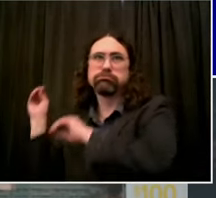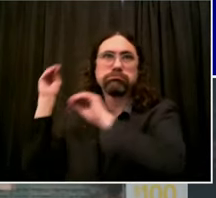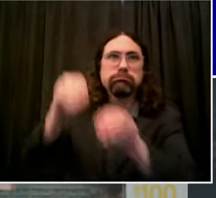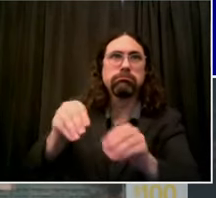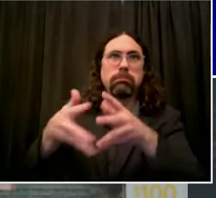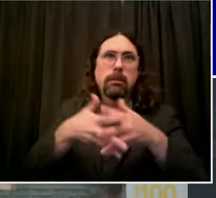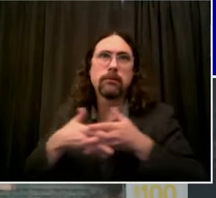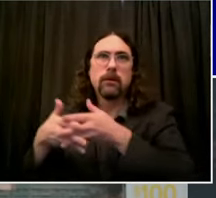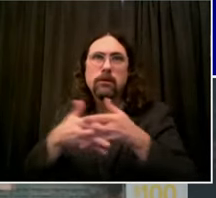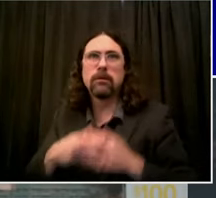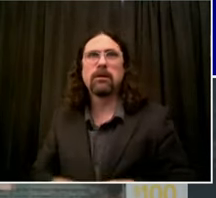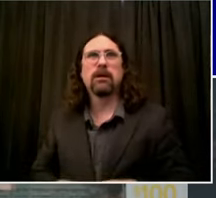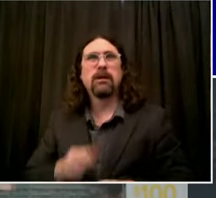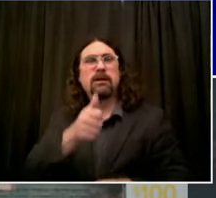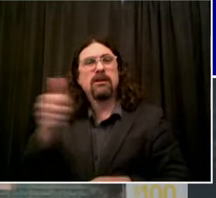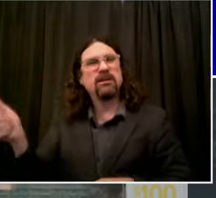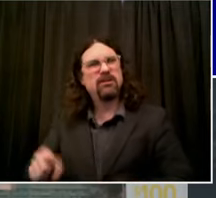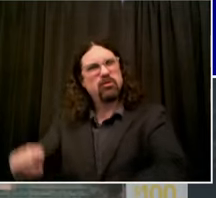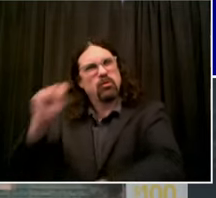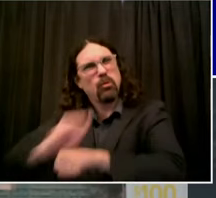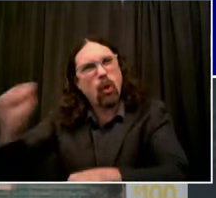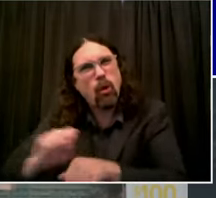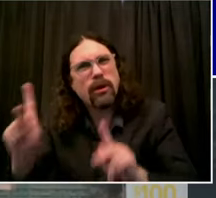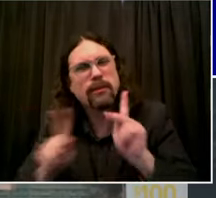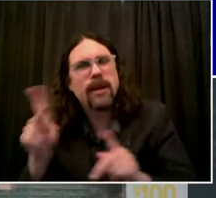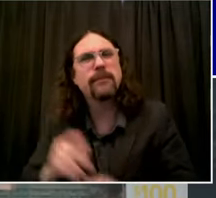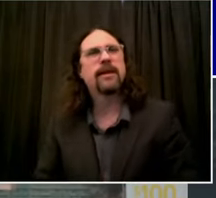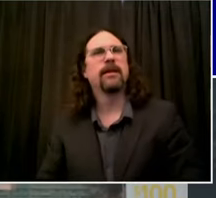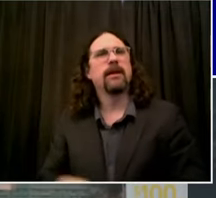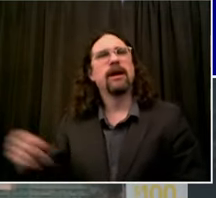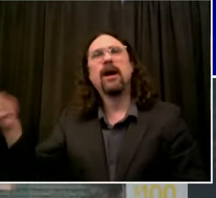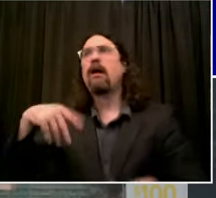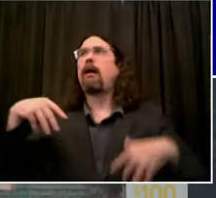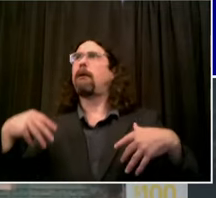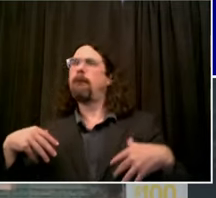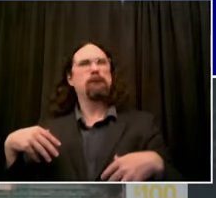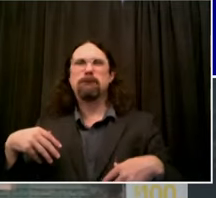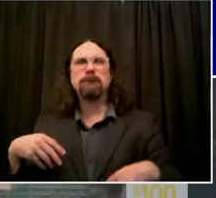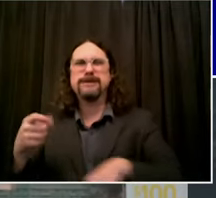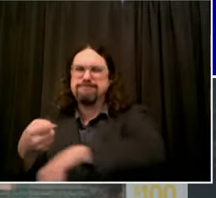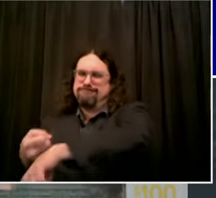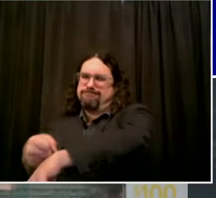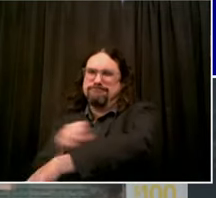their own community. And I talked to a lot of store owners in their stores.